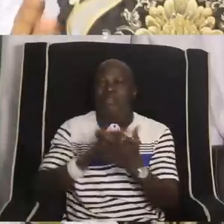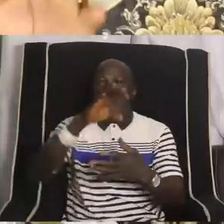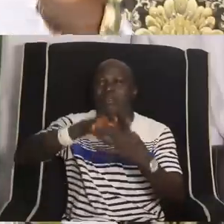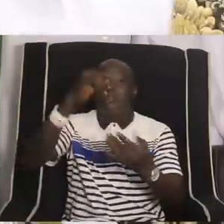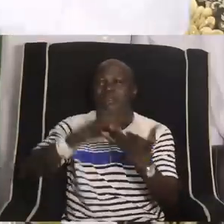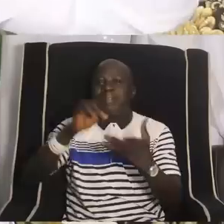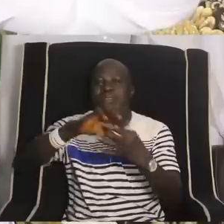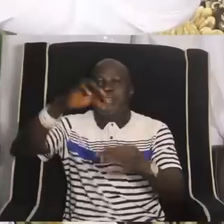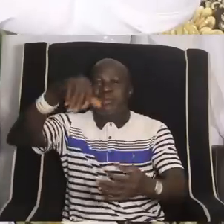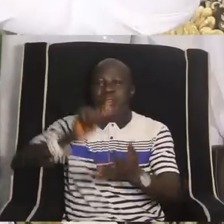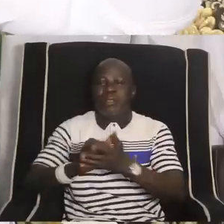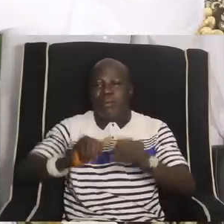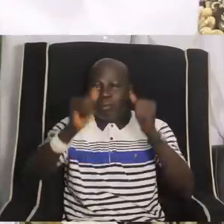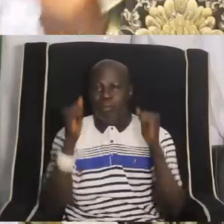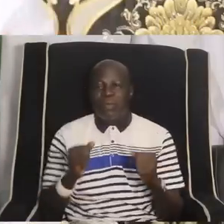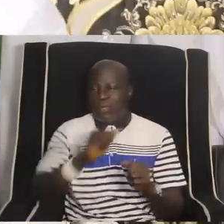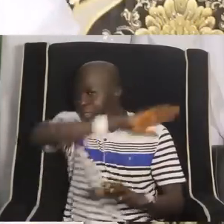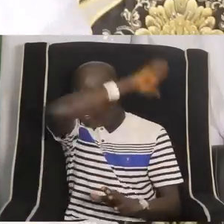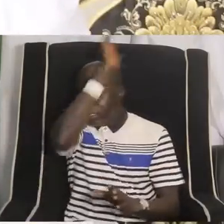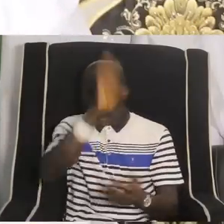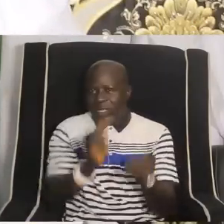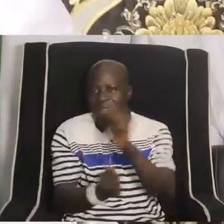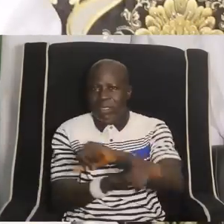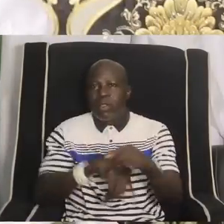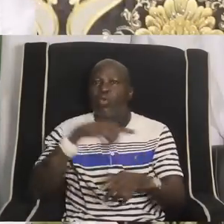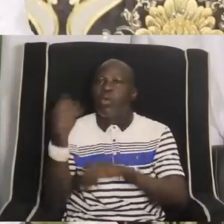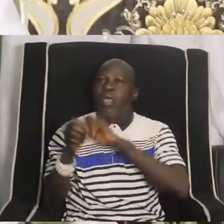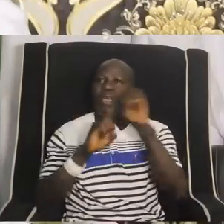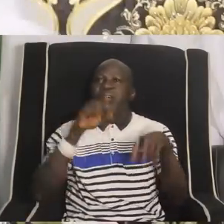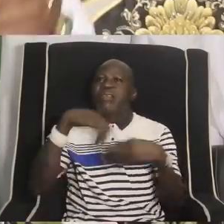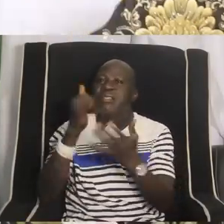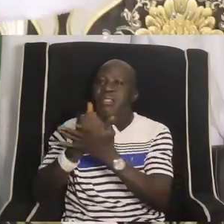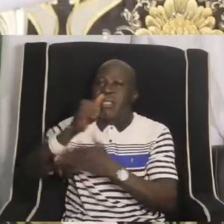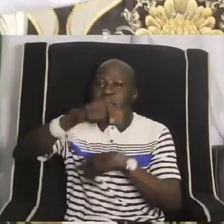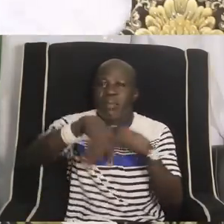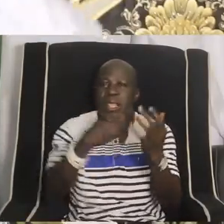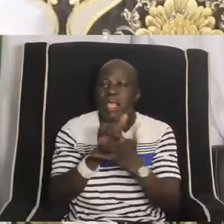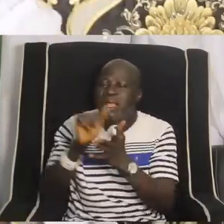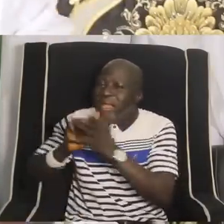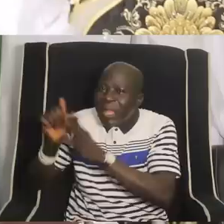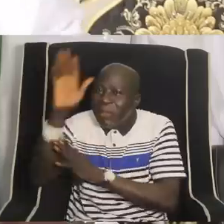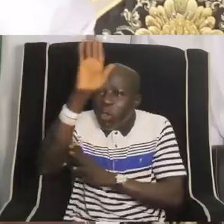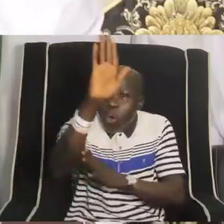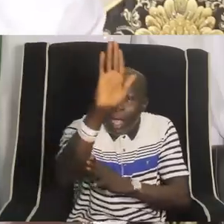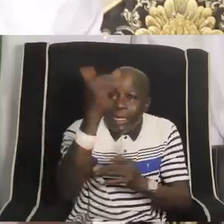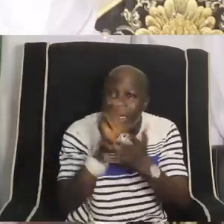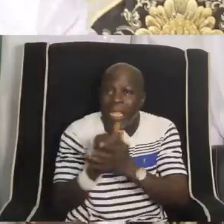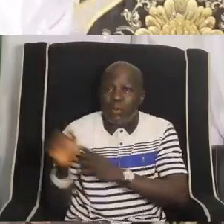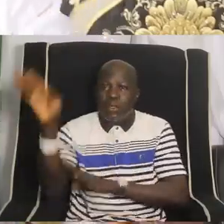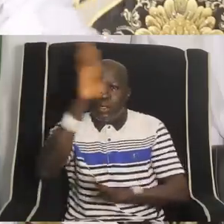Father, Son, and Holy Spirit. The power that never changed. The power that say amen. The hand that destroy